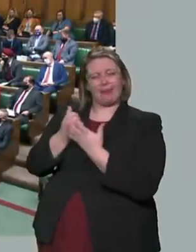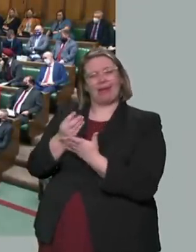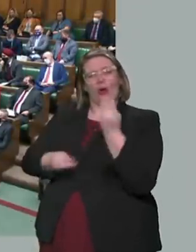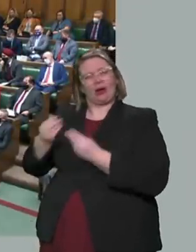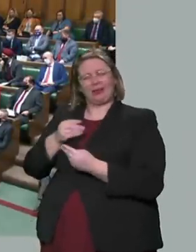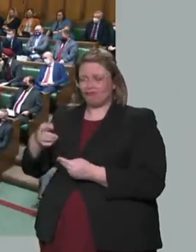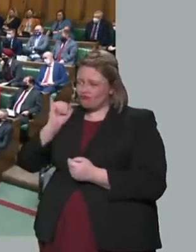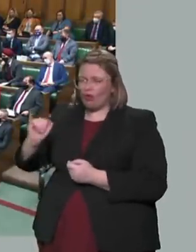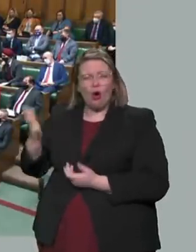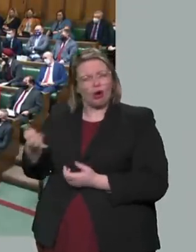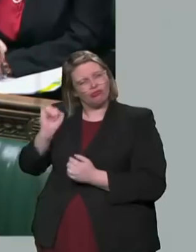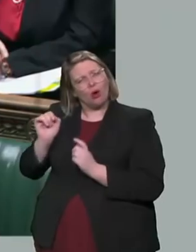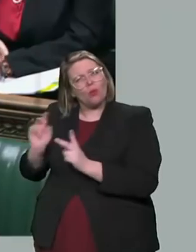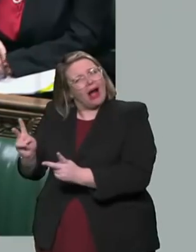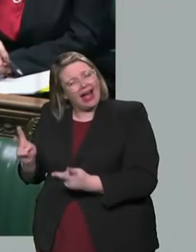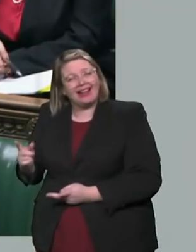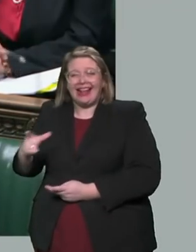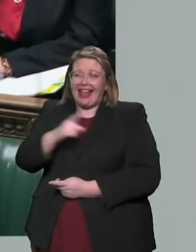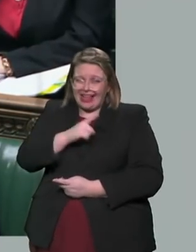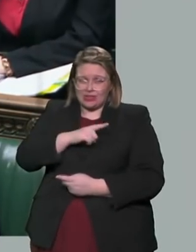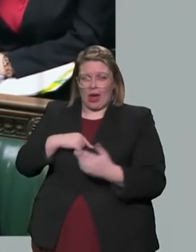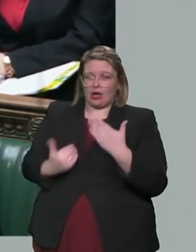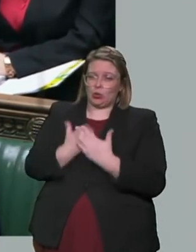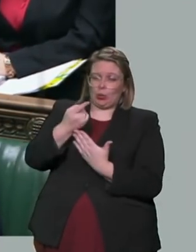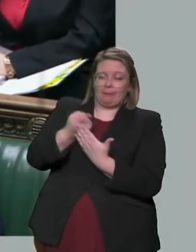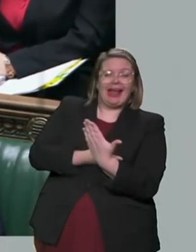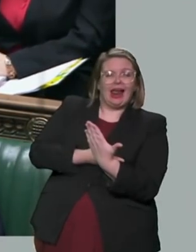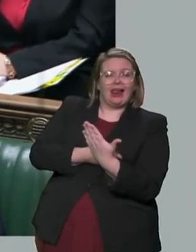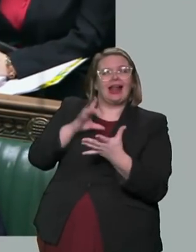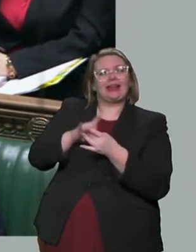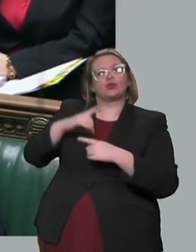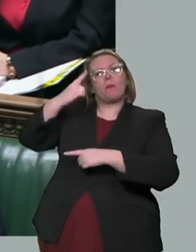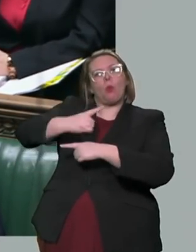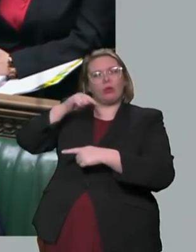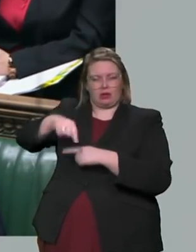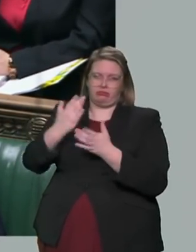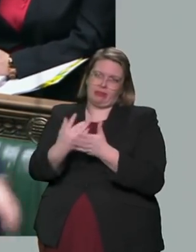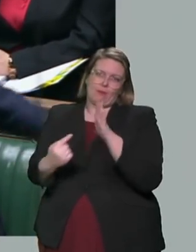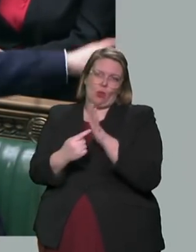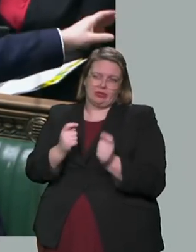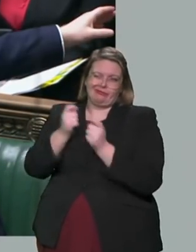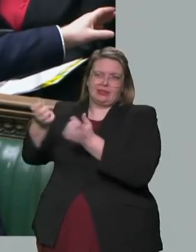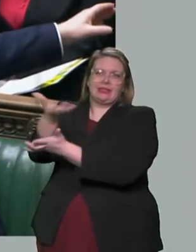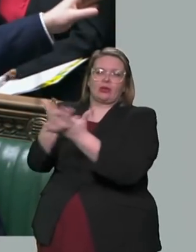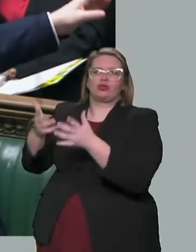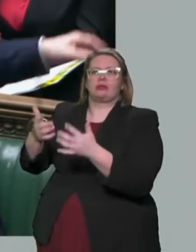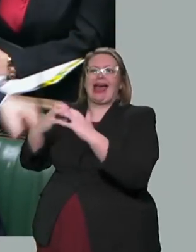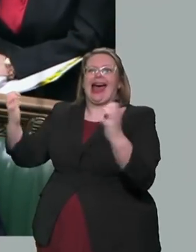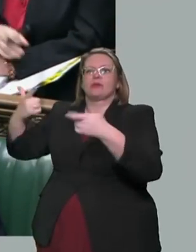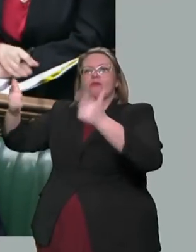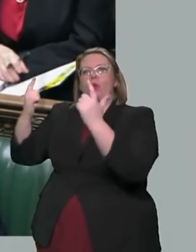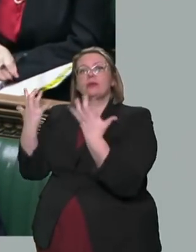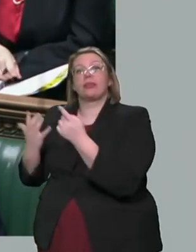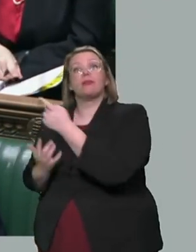not the right way forward. That's why our Borders Bill, currently in the House of Lords, is so important, Mr. Speaker, because it enables us